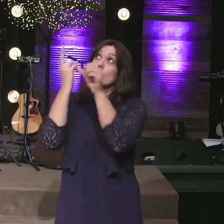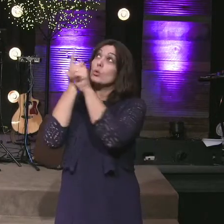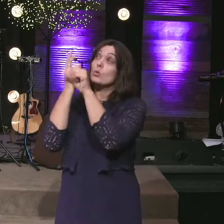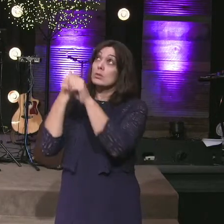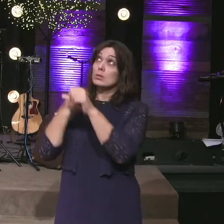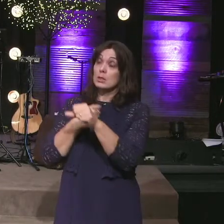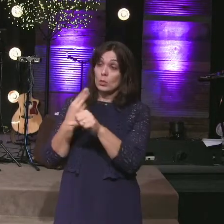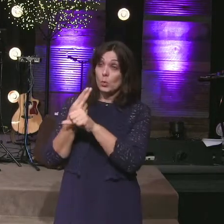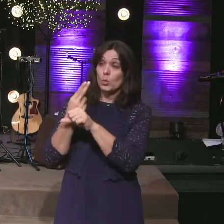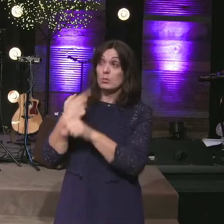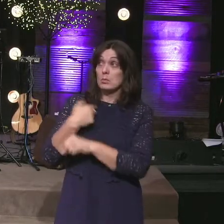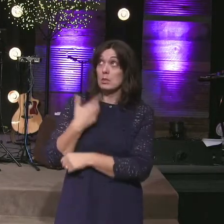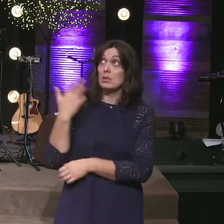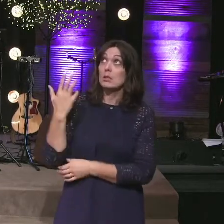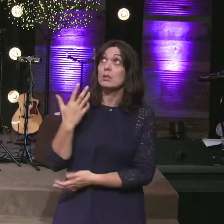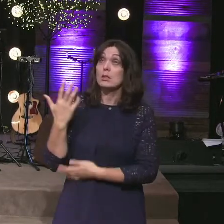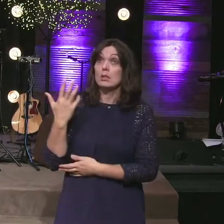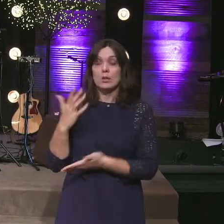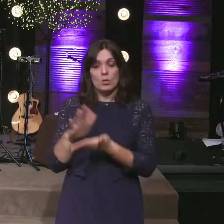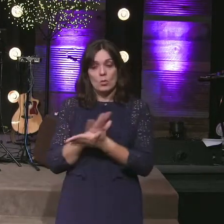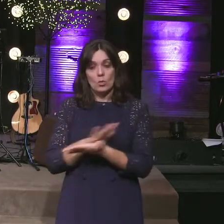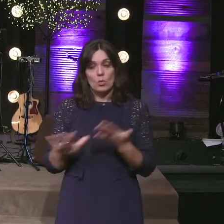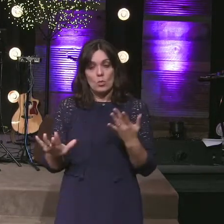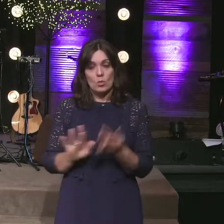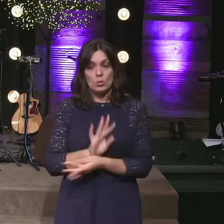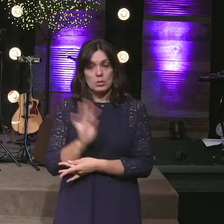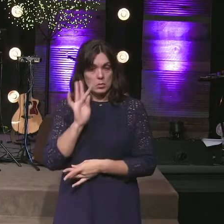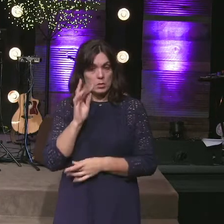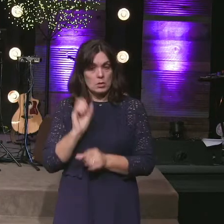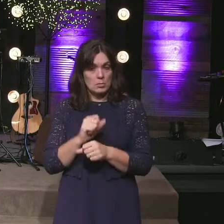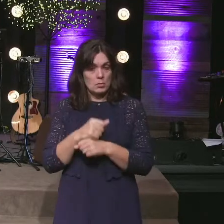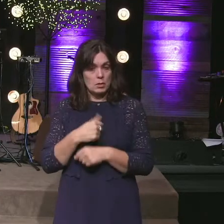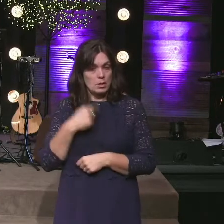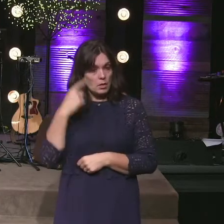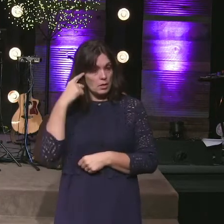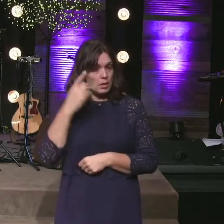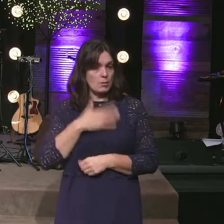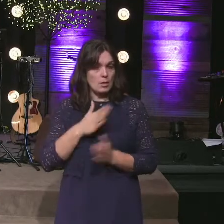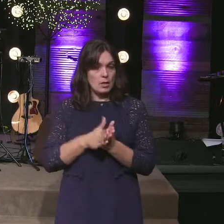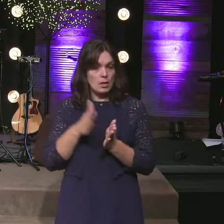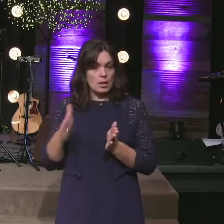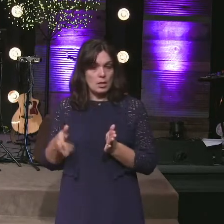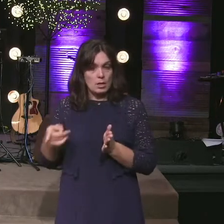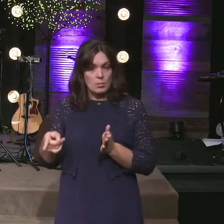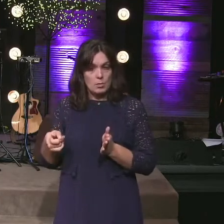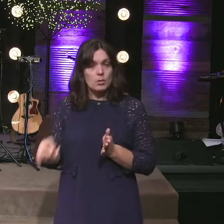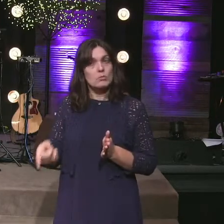use me, God. And you know, the Holy Spirit brought to mind my neighbor, who is a recent widow.